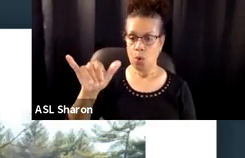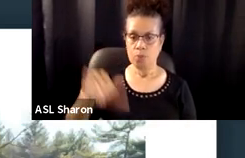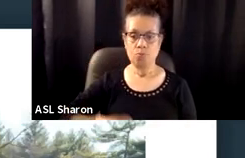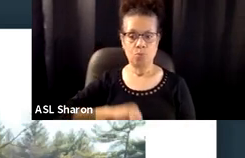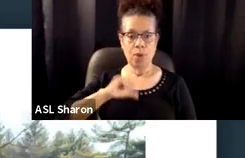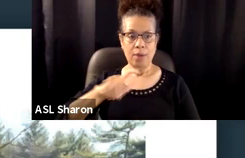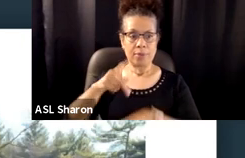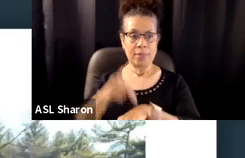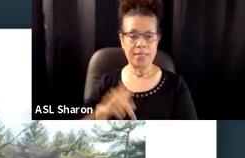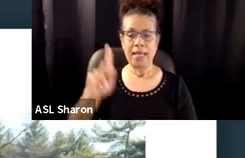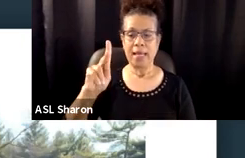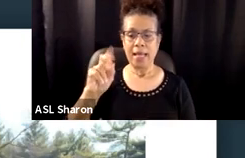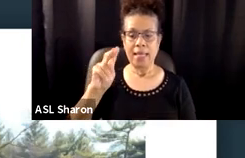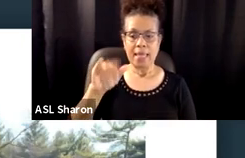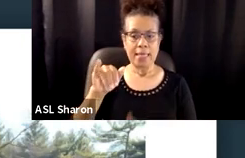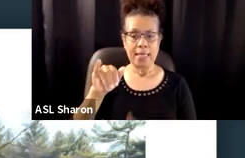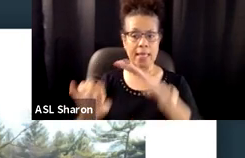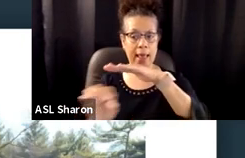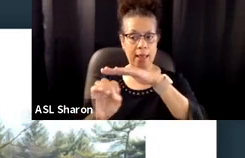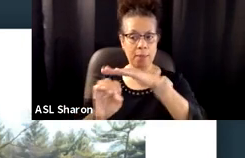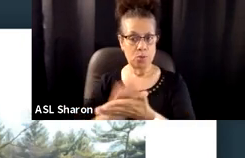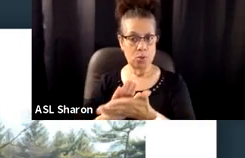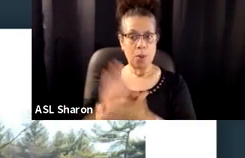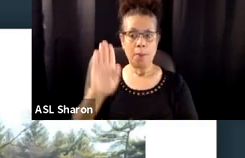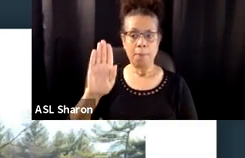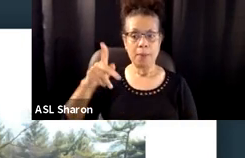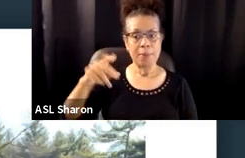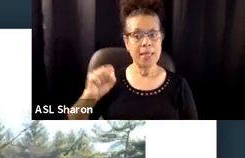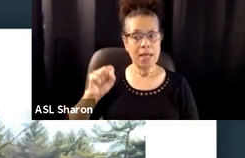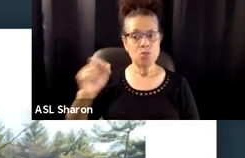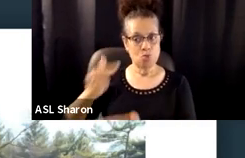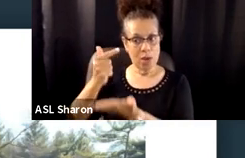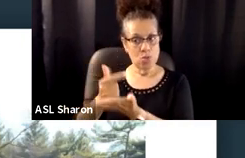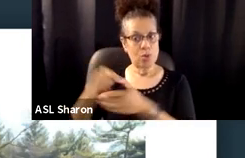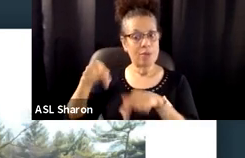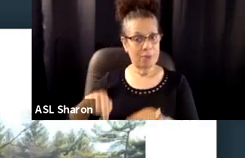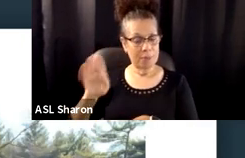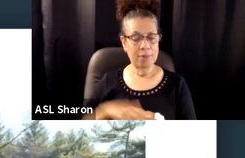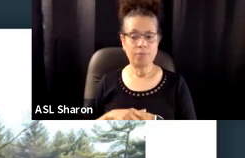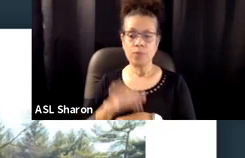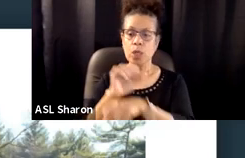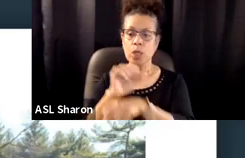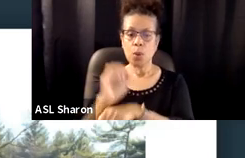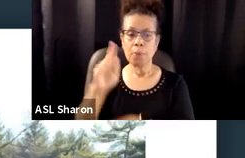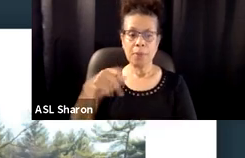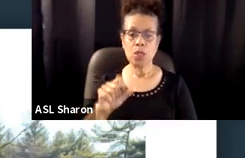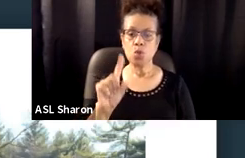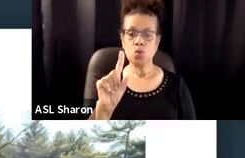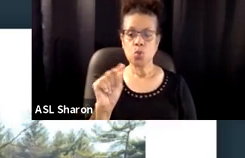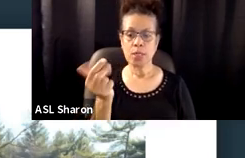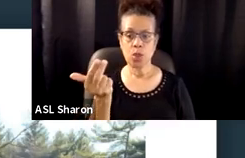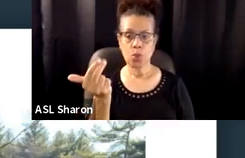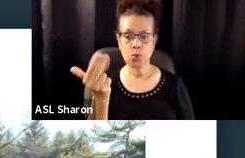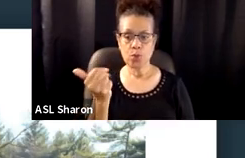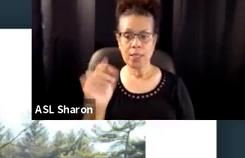kenny elementary school he too is a bps graduate he started working in bps in 2013 as an